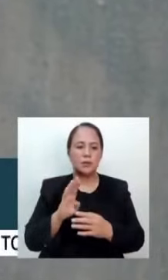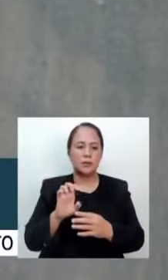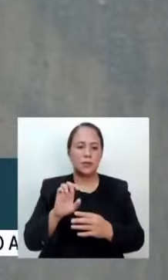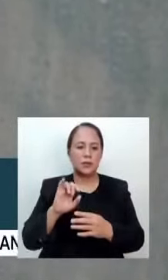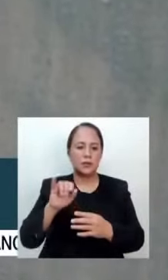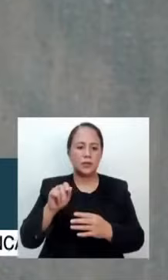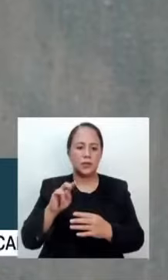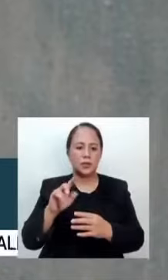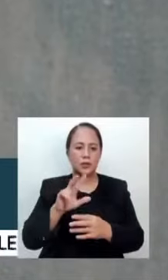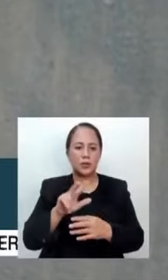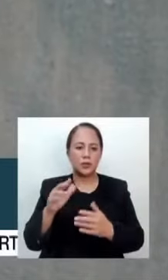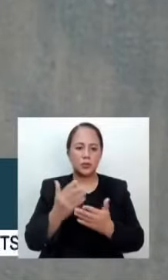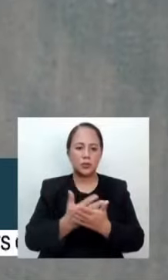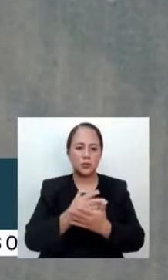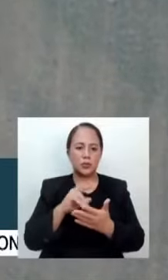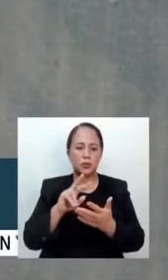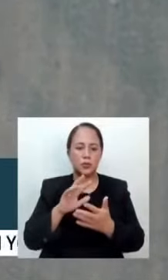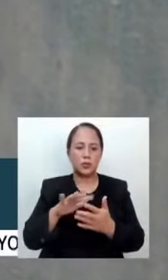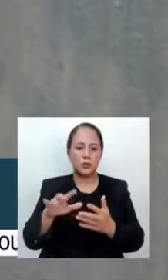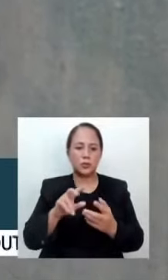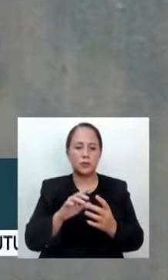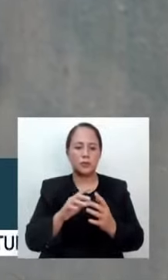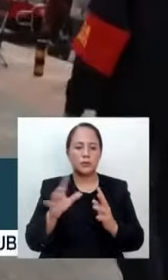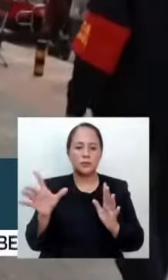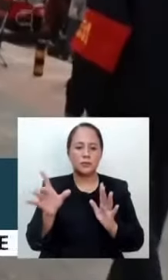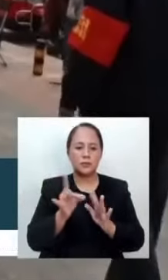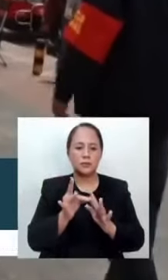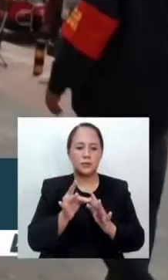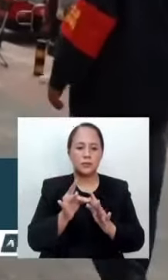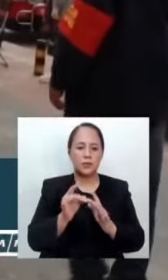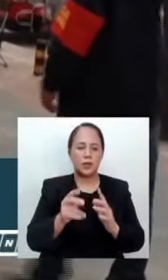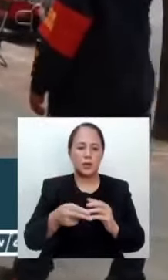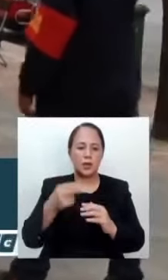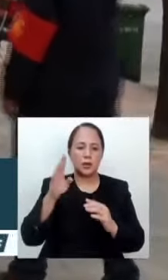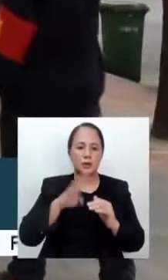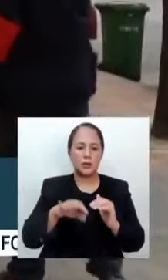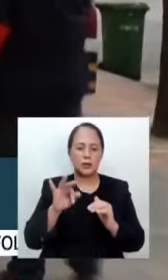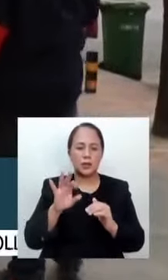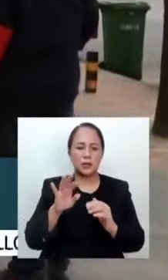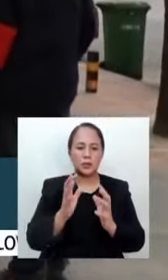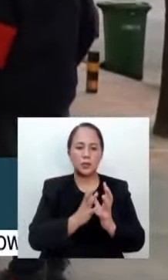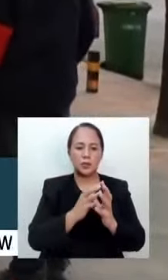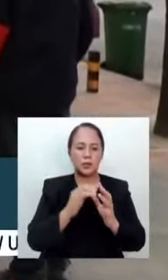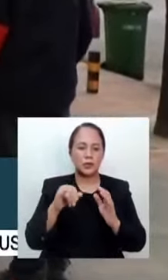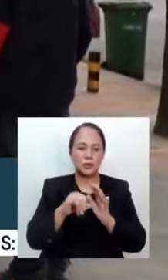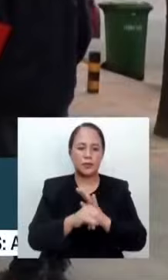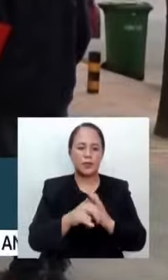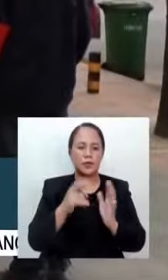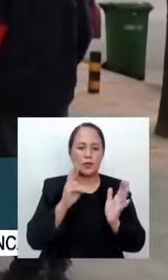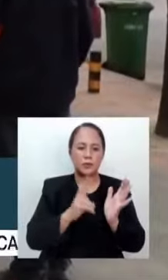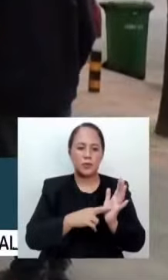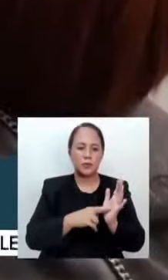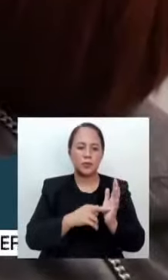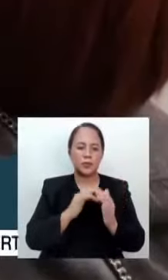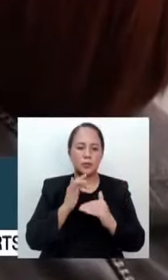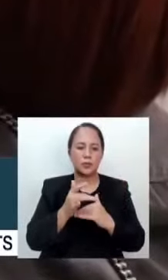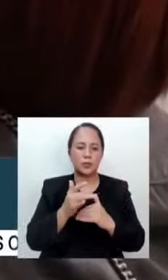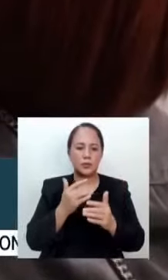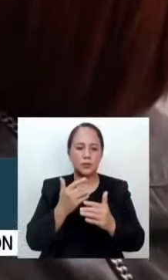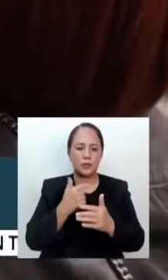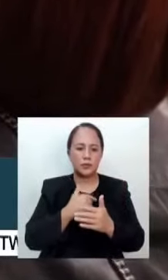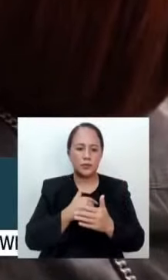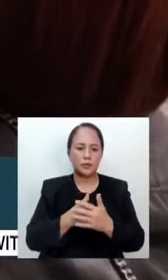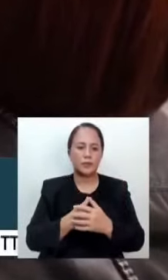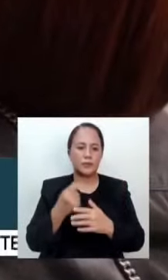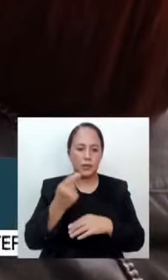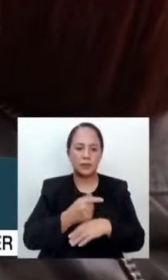new locally transmitted cases Tuesday, slightly higher than 19 community infections reported a day earlier. Beijing is